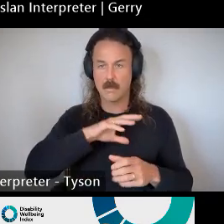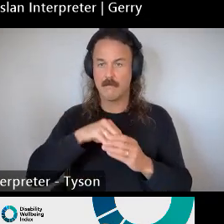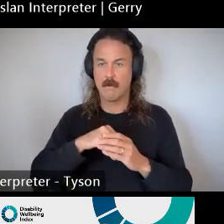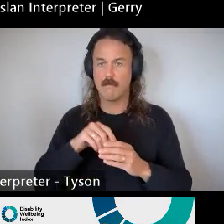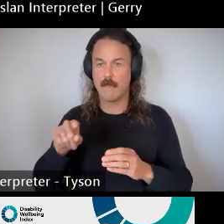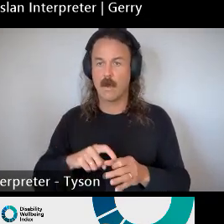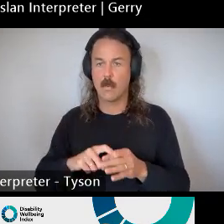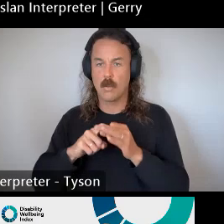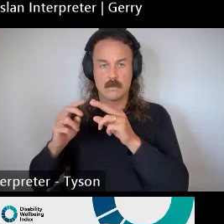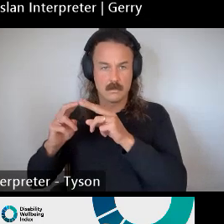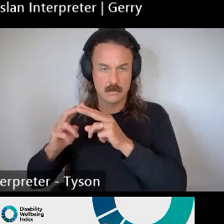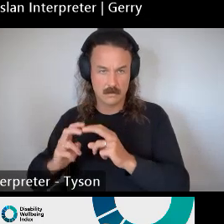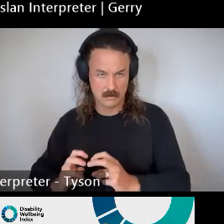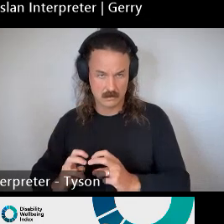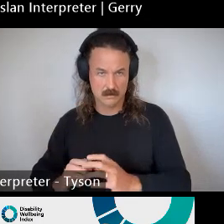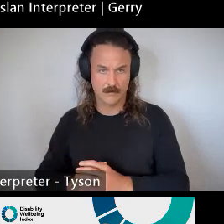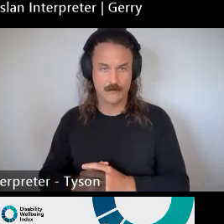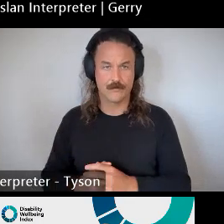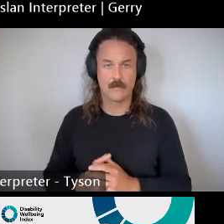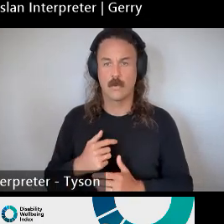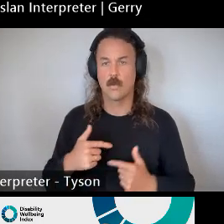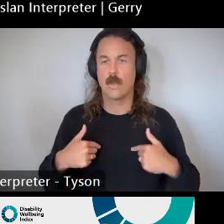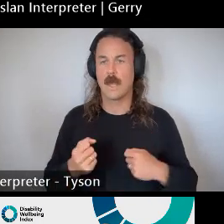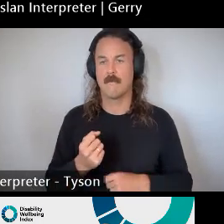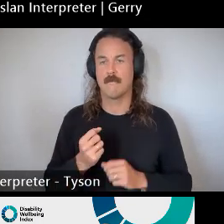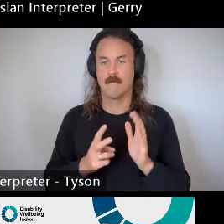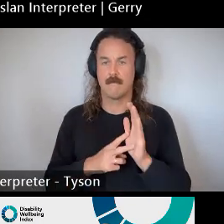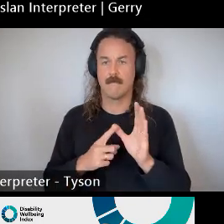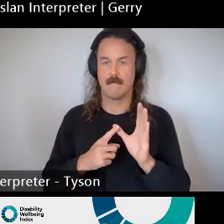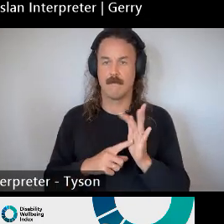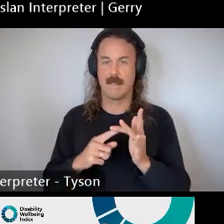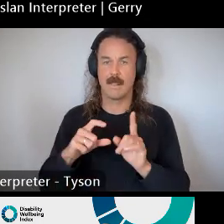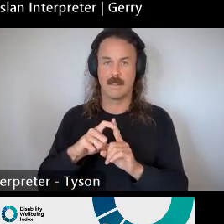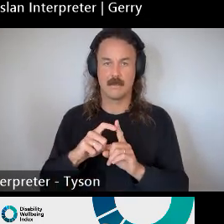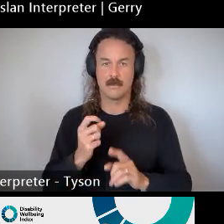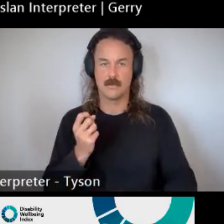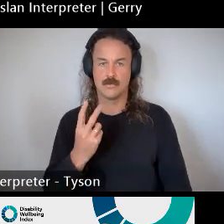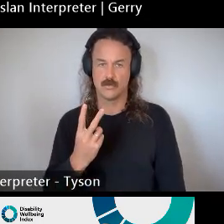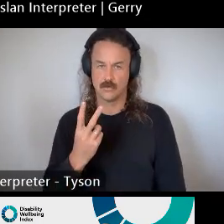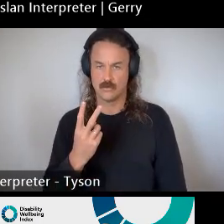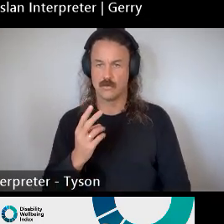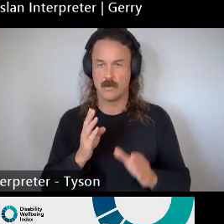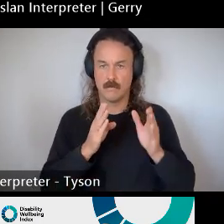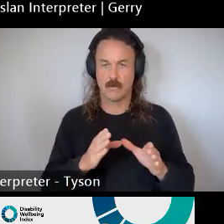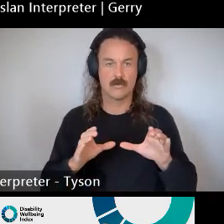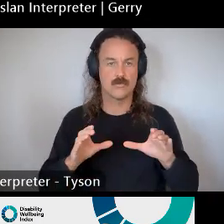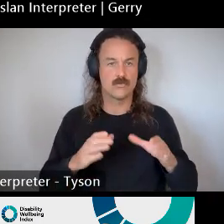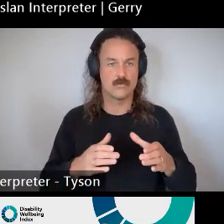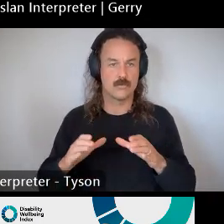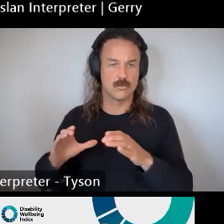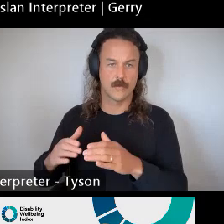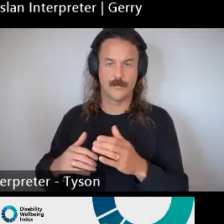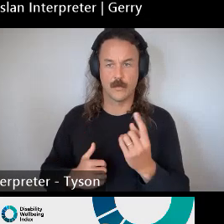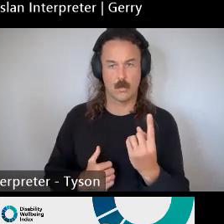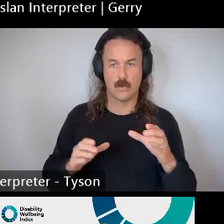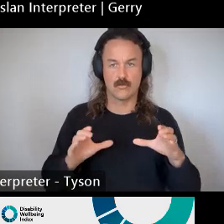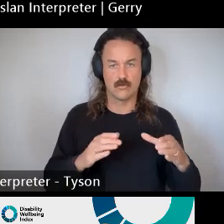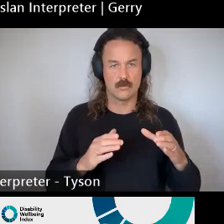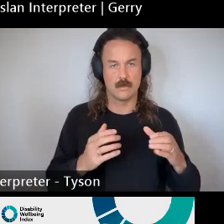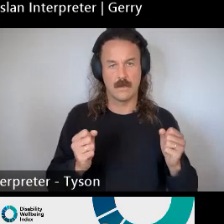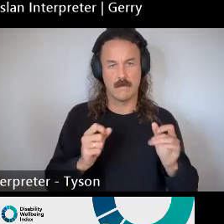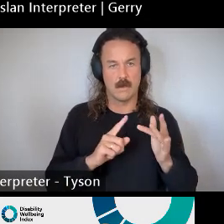the focus group discussions. The one group with intellectual disability and one group with diverse disabilities from